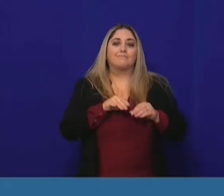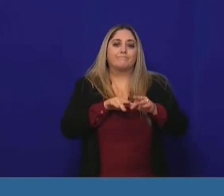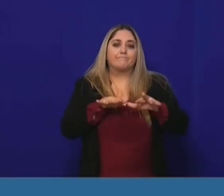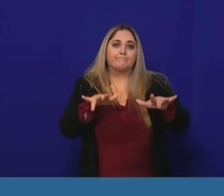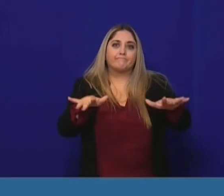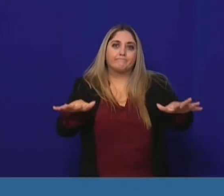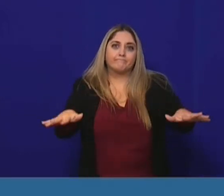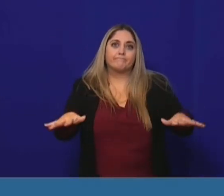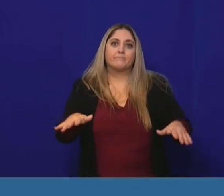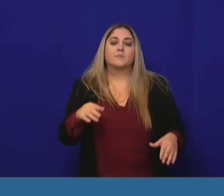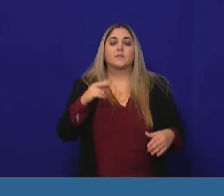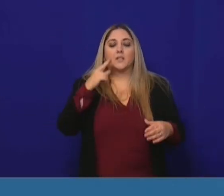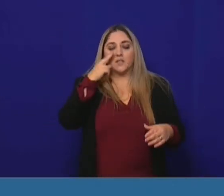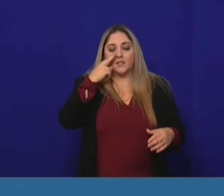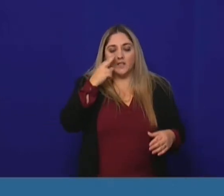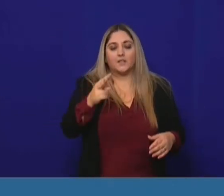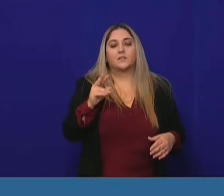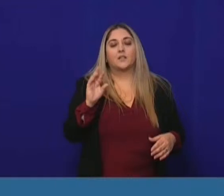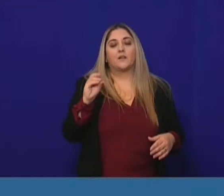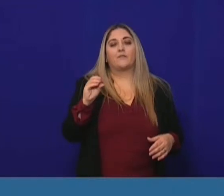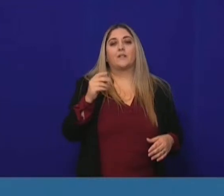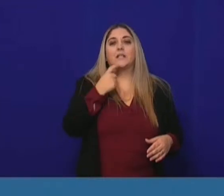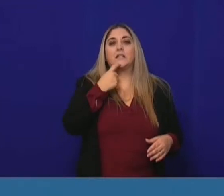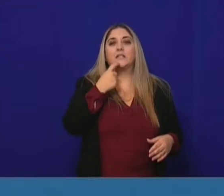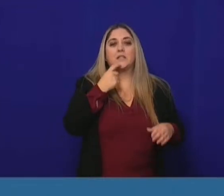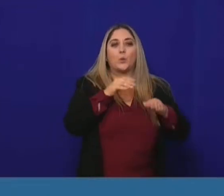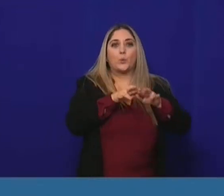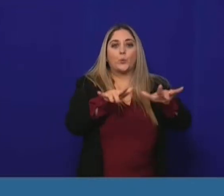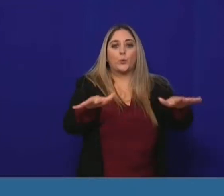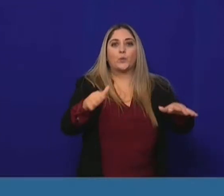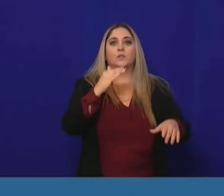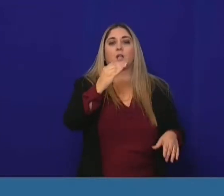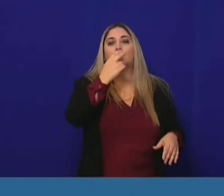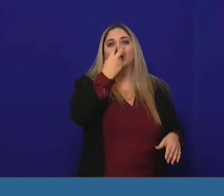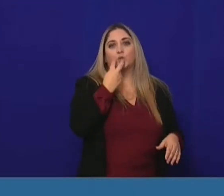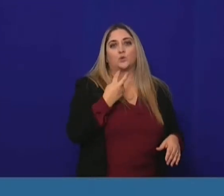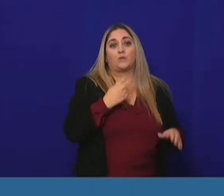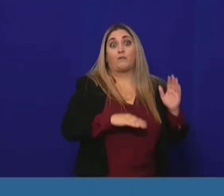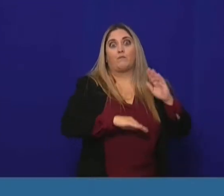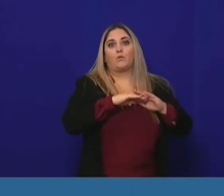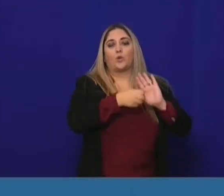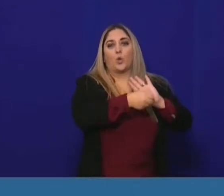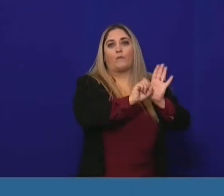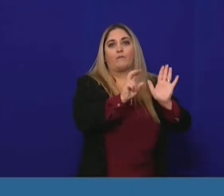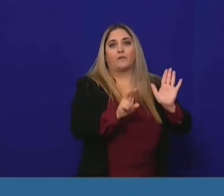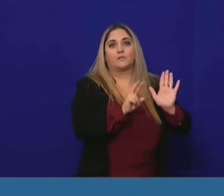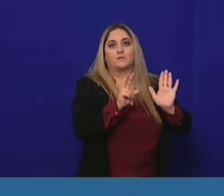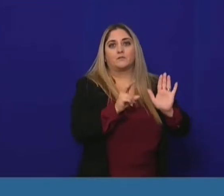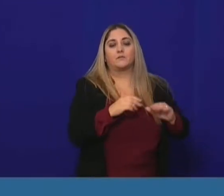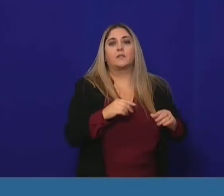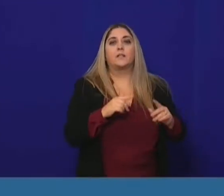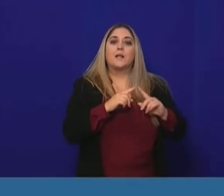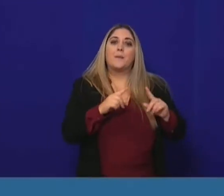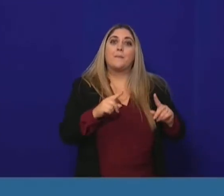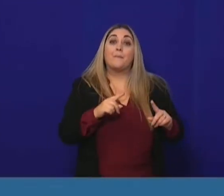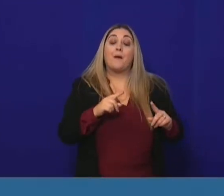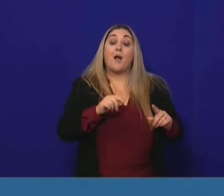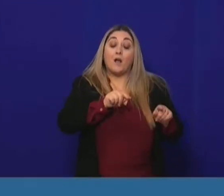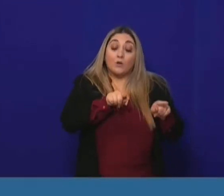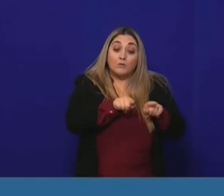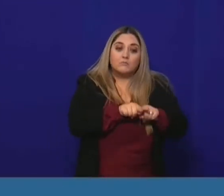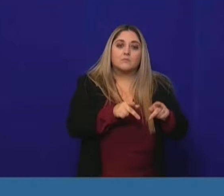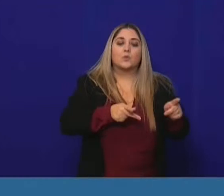speċi anke bħalma rajna propju li kellna numru ta' homes li kellhom każijiet, però mill-ewwel hemmhekk